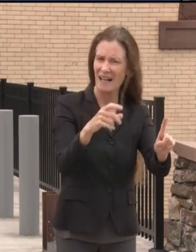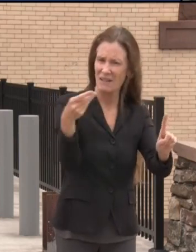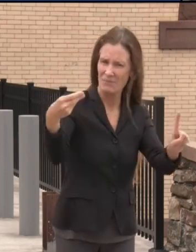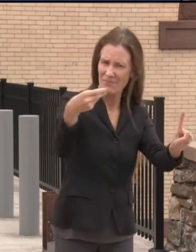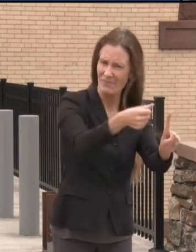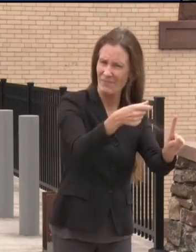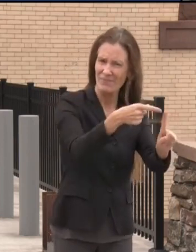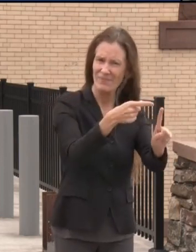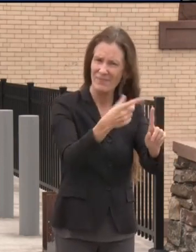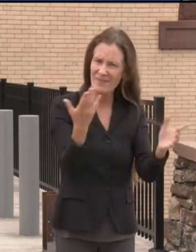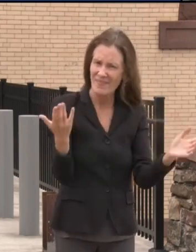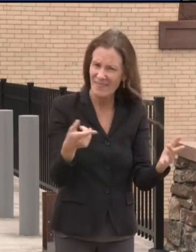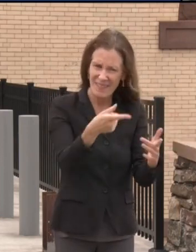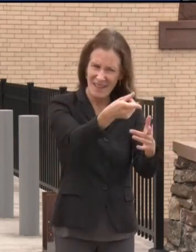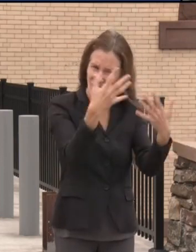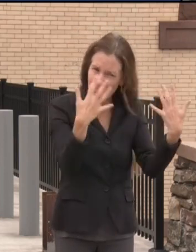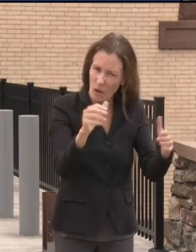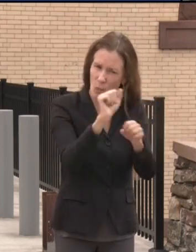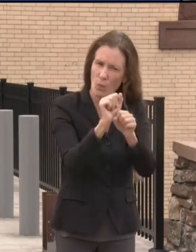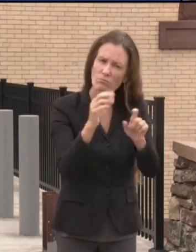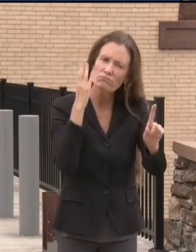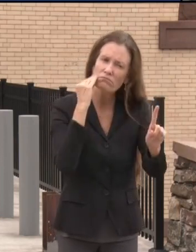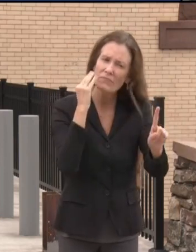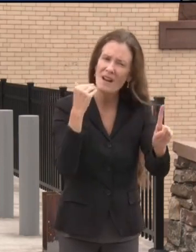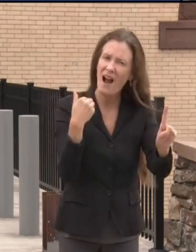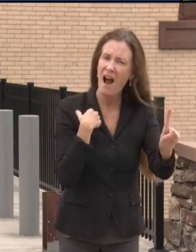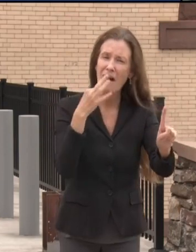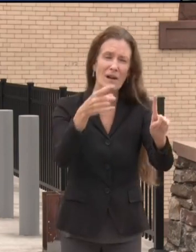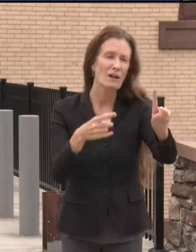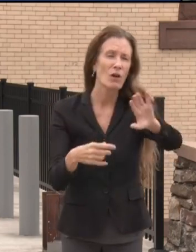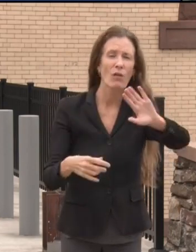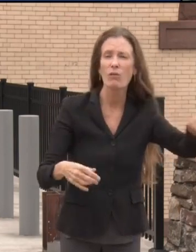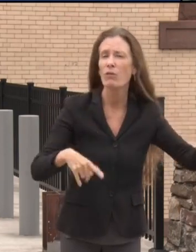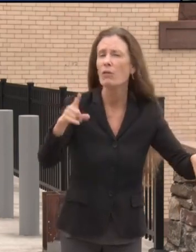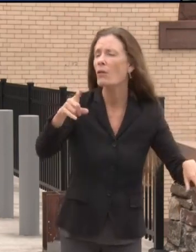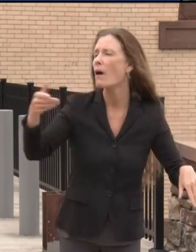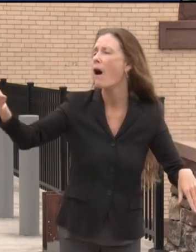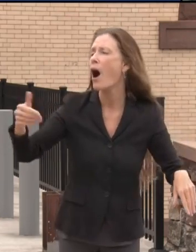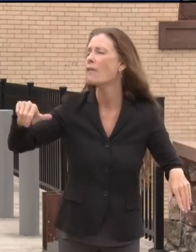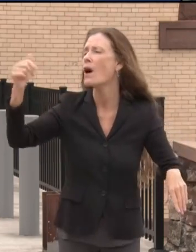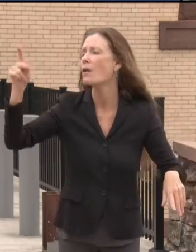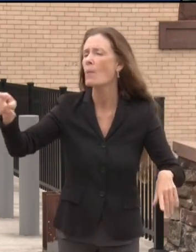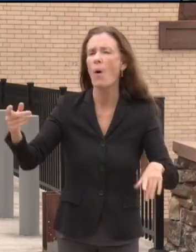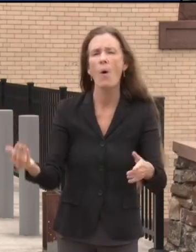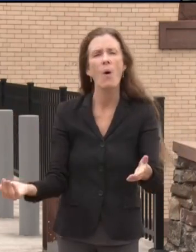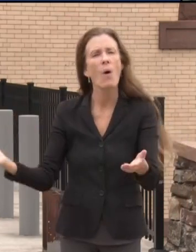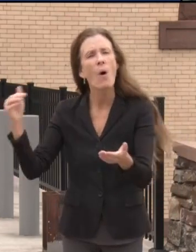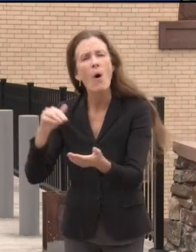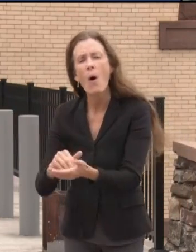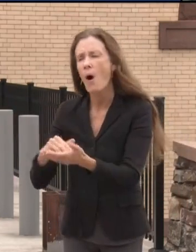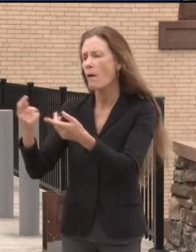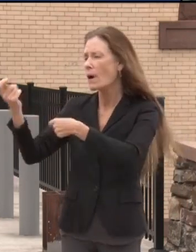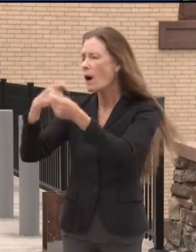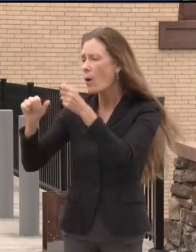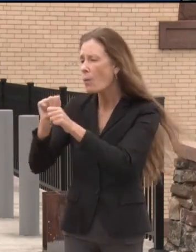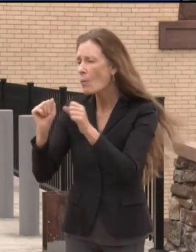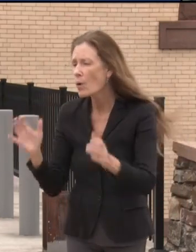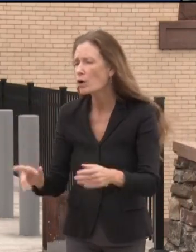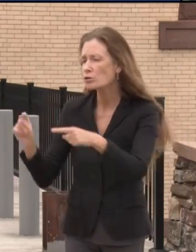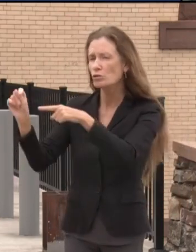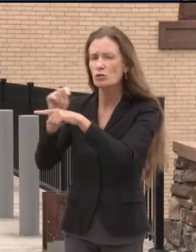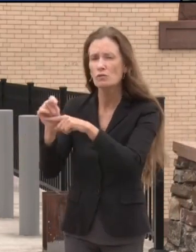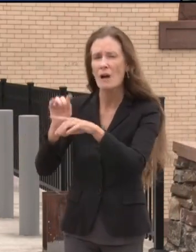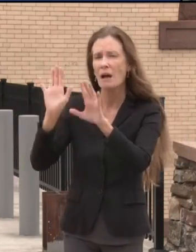workforce. Instead of businesses losing valuable time and money from constantly onboarding new employees, companies get to keep their